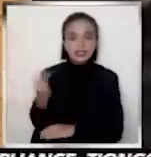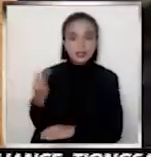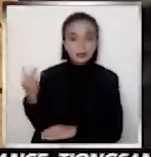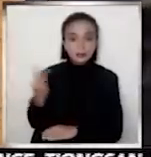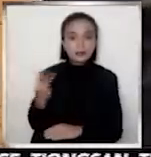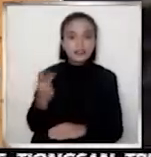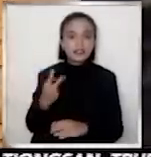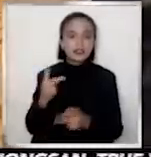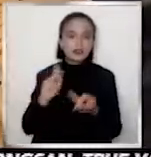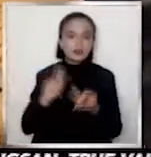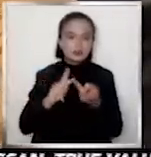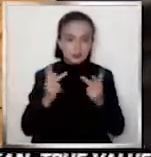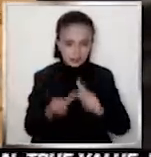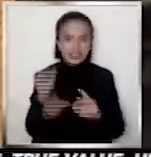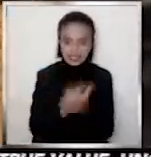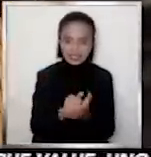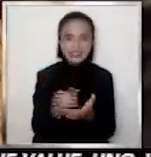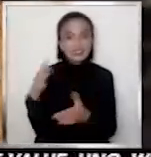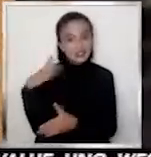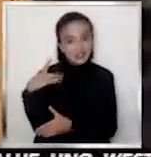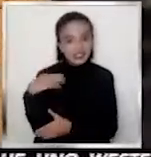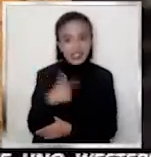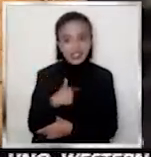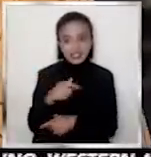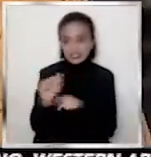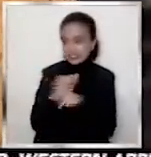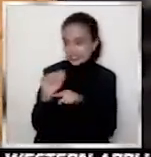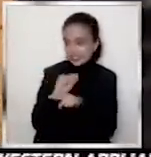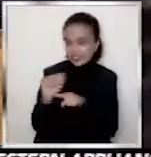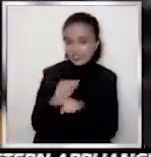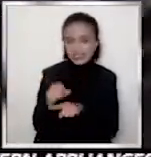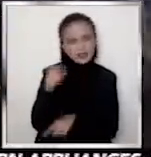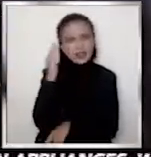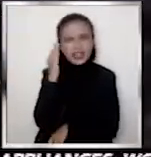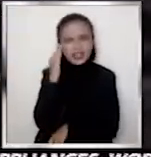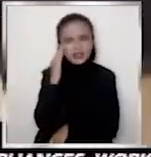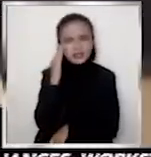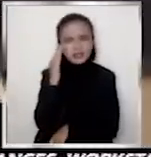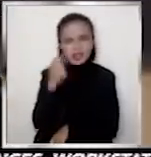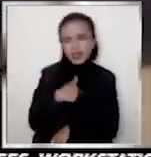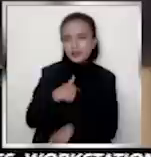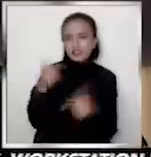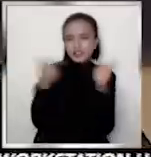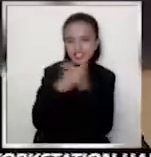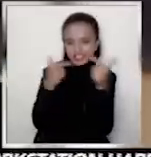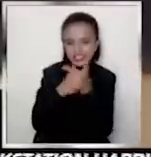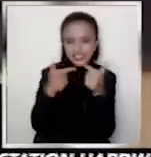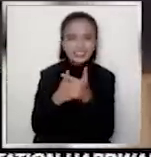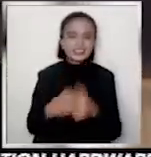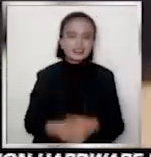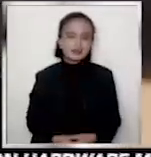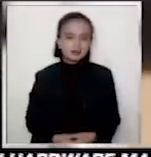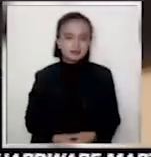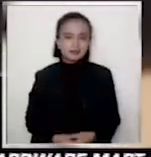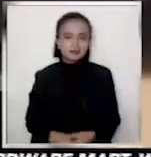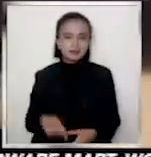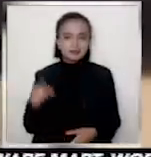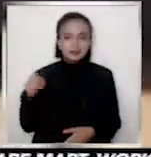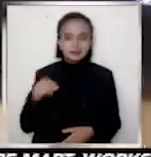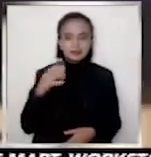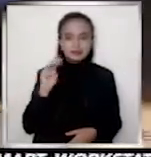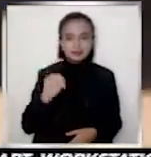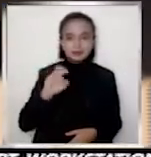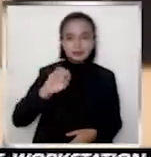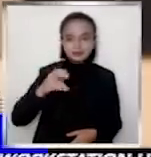yung abangan nila. So nung nagte-training kami, alam mo yun, natatawa na lang kami sa isa't isa. Very grateful naman si Michael sa opportunity